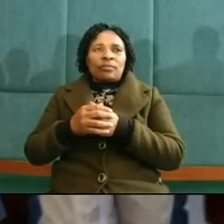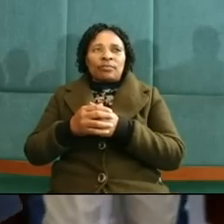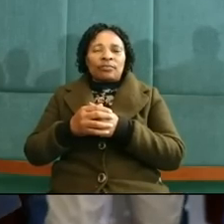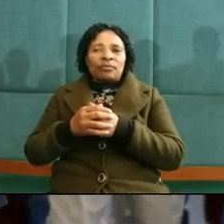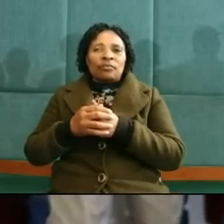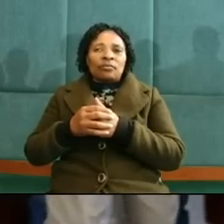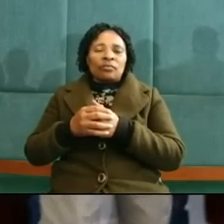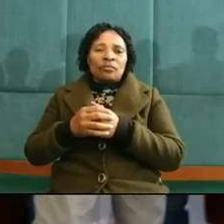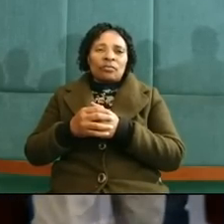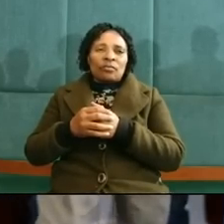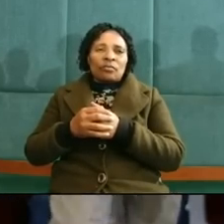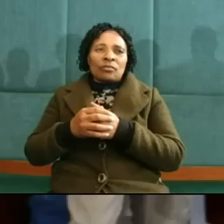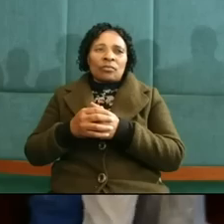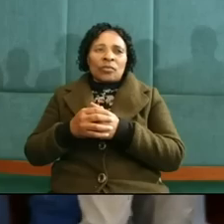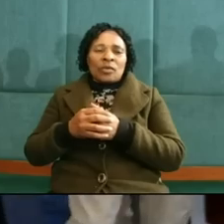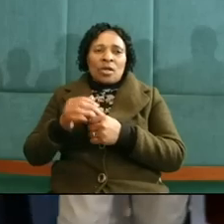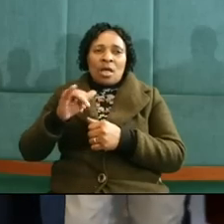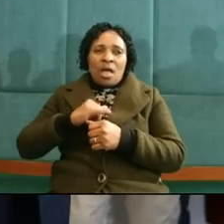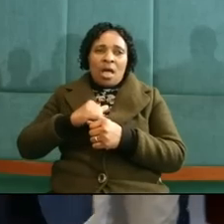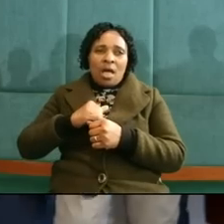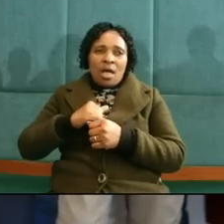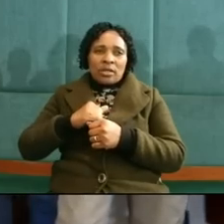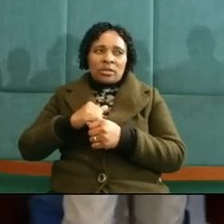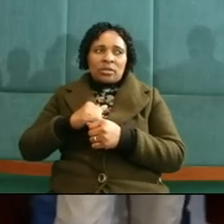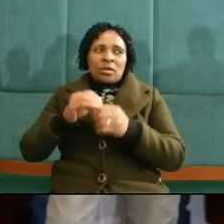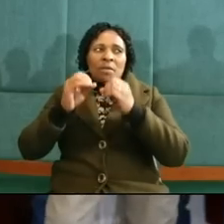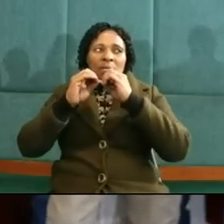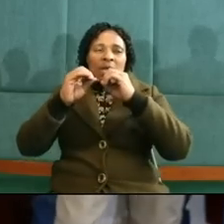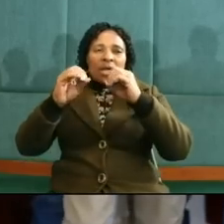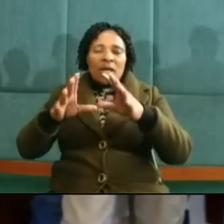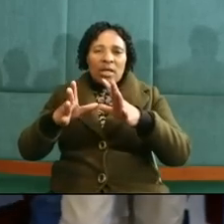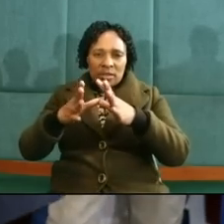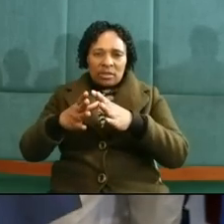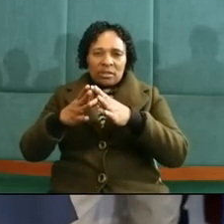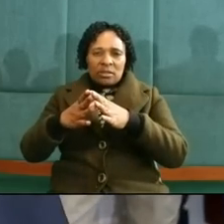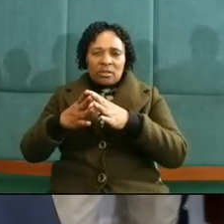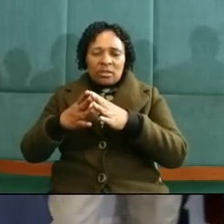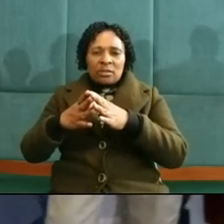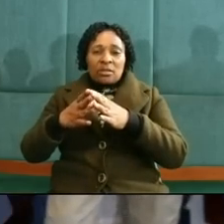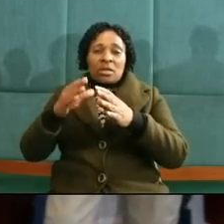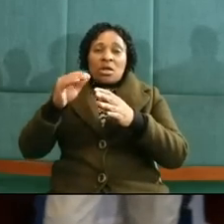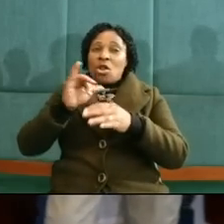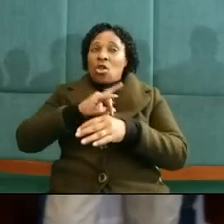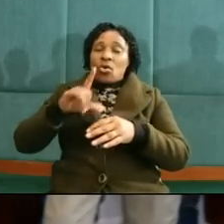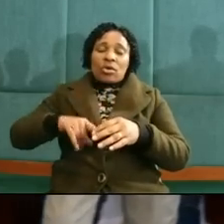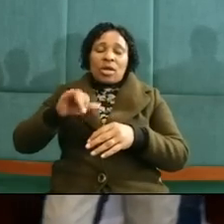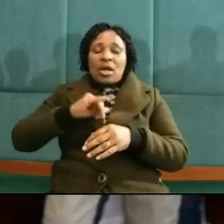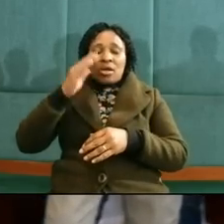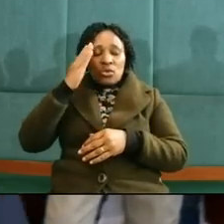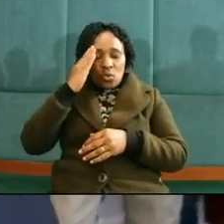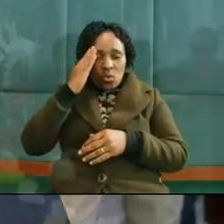I need His cleansing blood. God bless you. I know. God bless